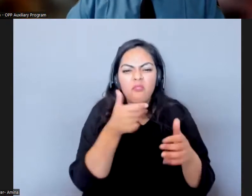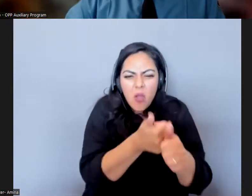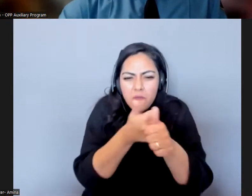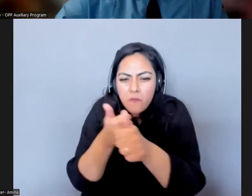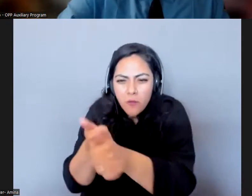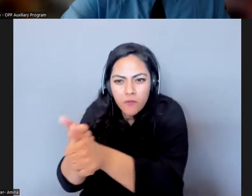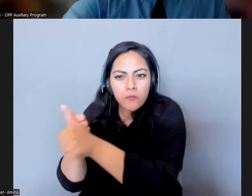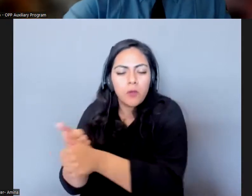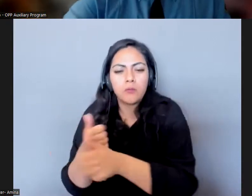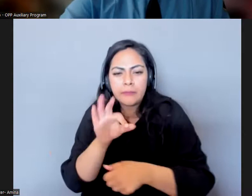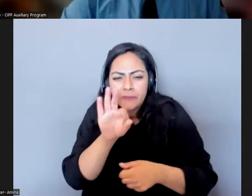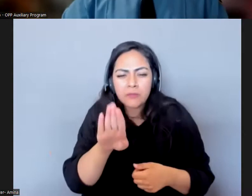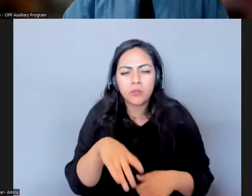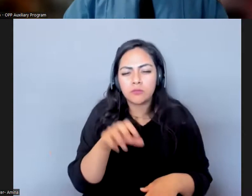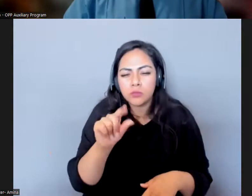So,